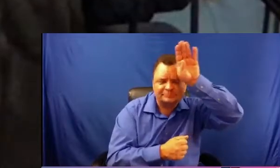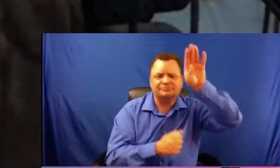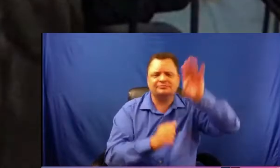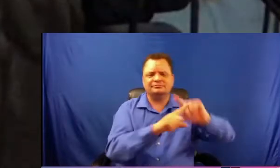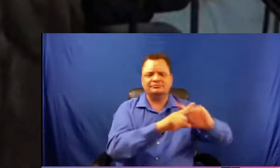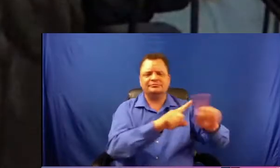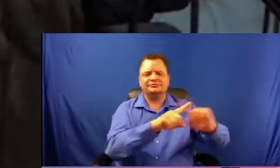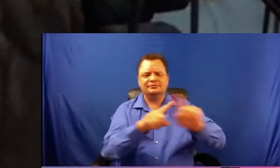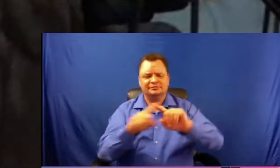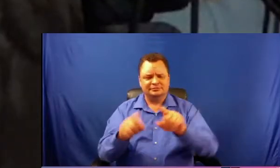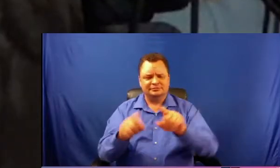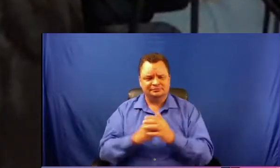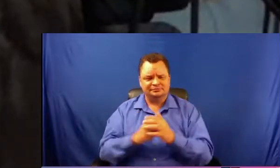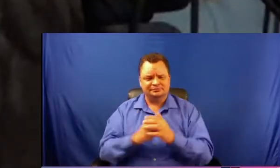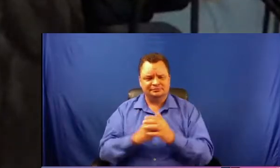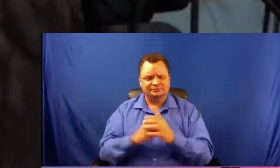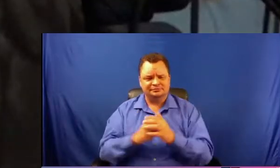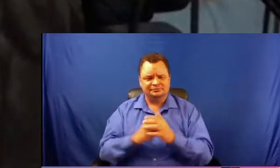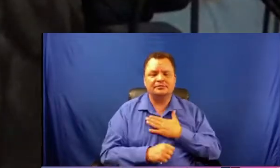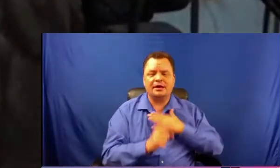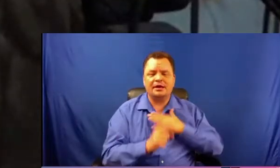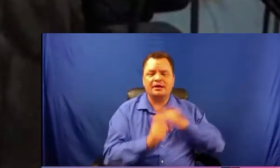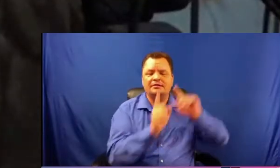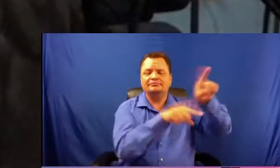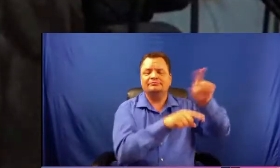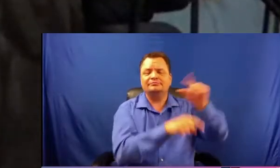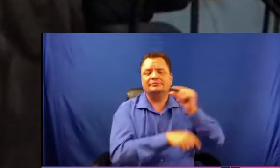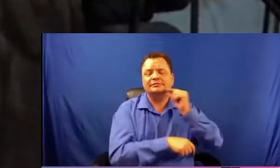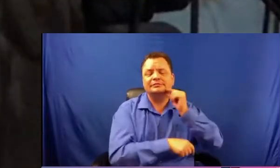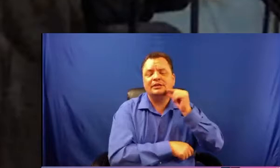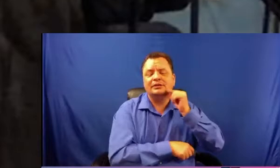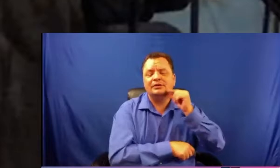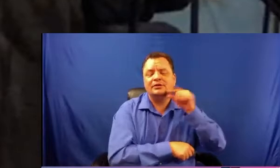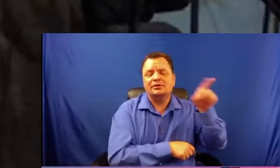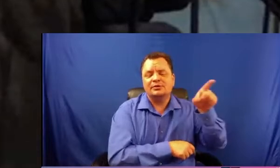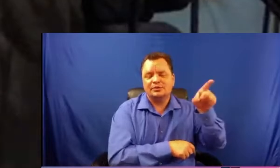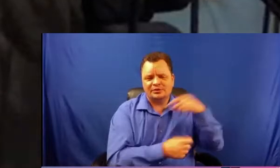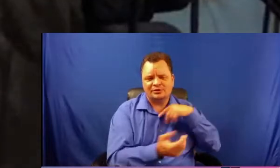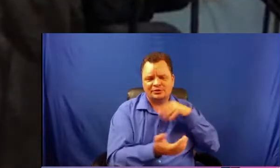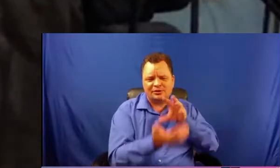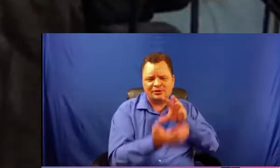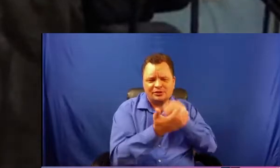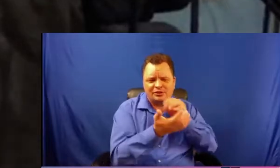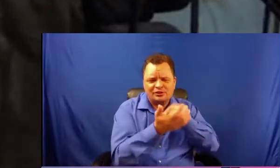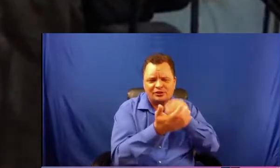San Antonio, so it's a good place to go for that kind of experience. And up in Denver.